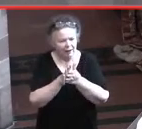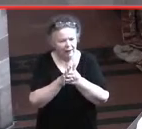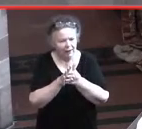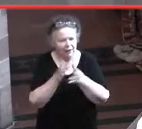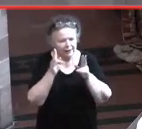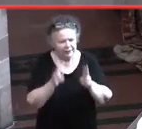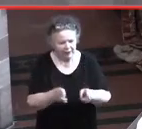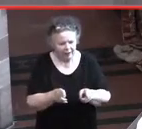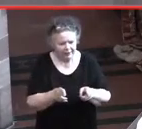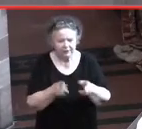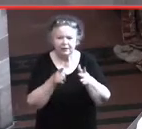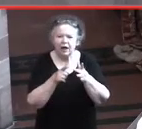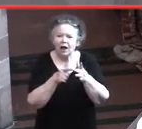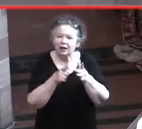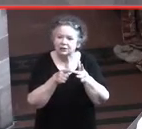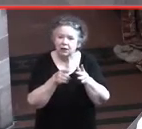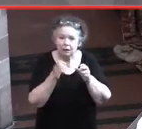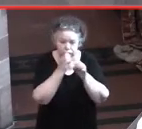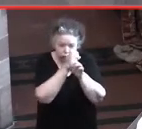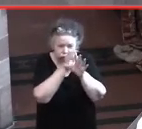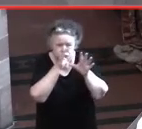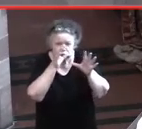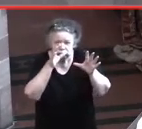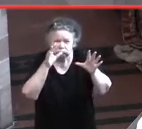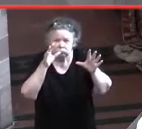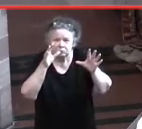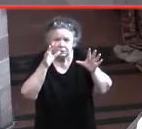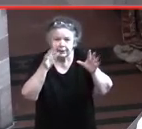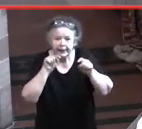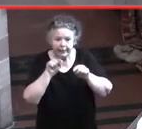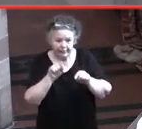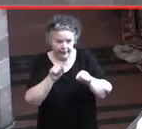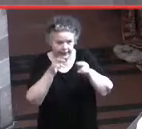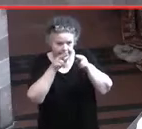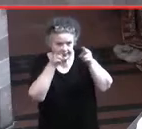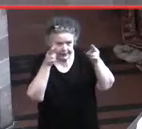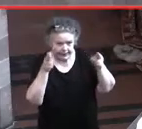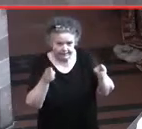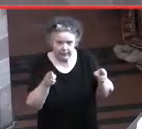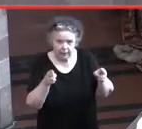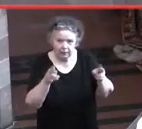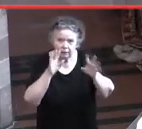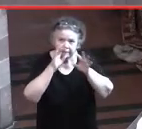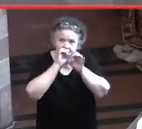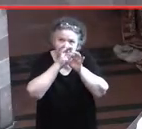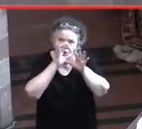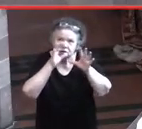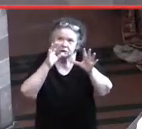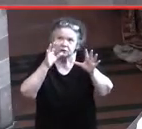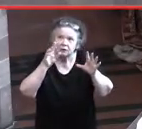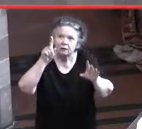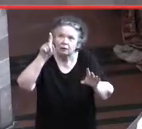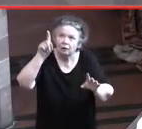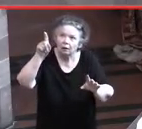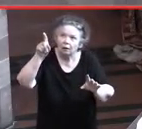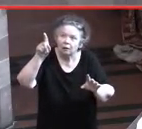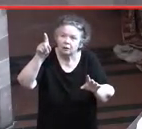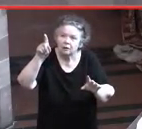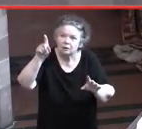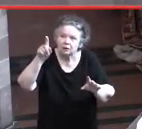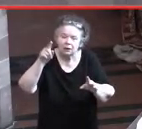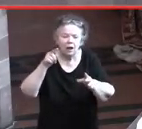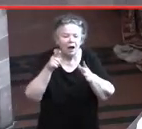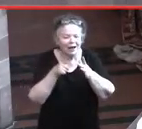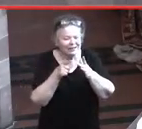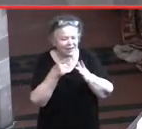He had a visionary experience in the temple. A vision of God? Well, Isaiah says